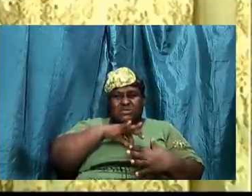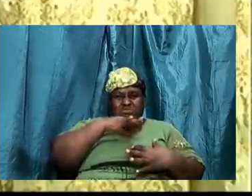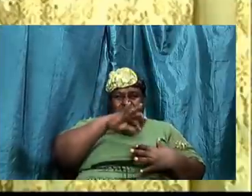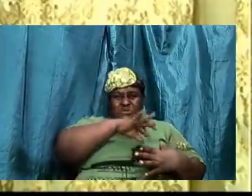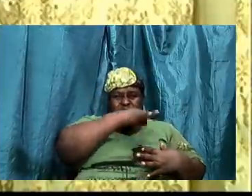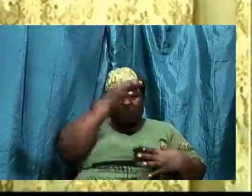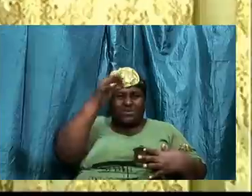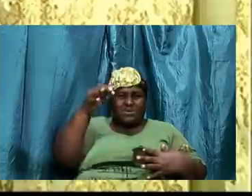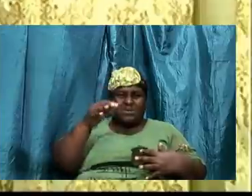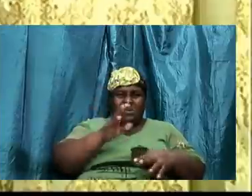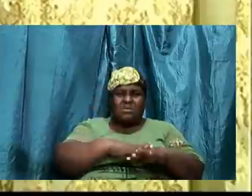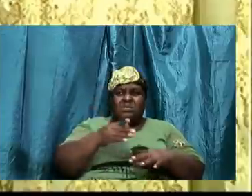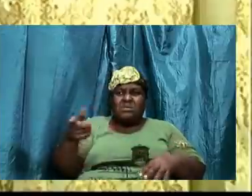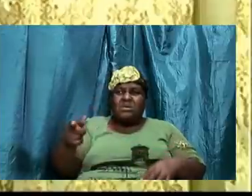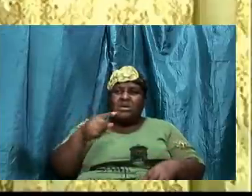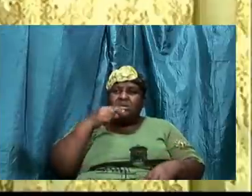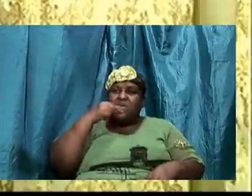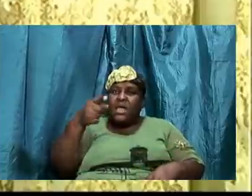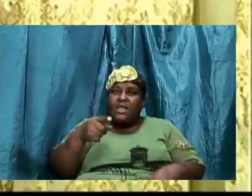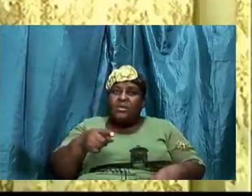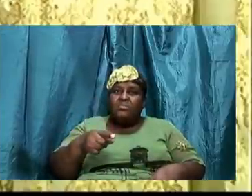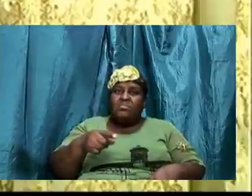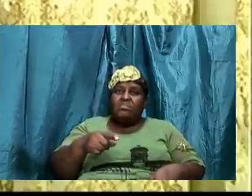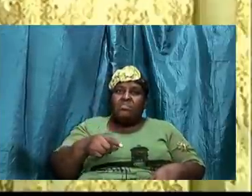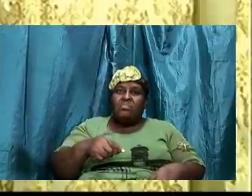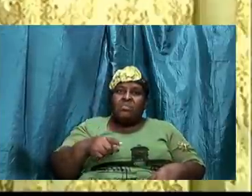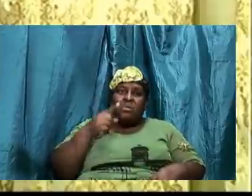Telling your neighbor, tell him a piece of your mind.